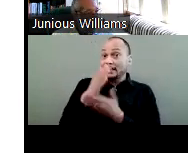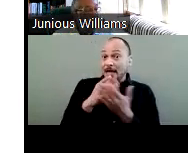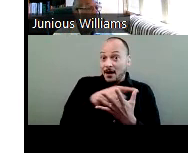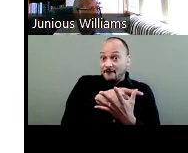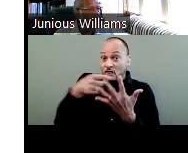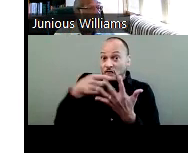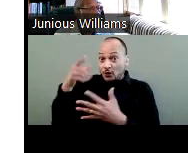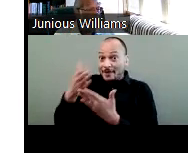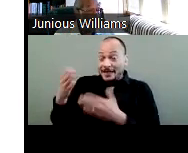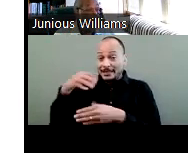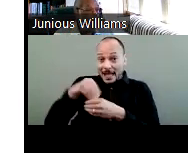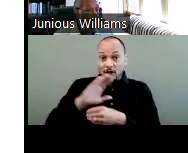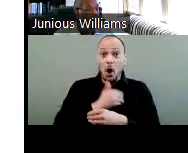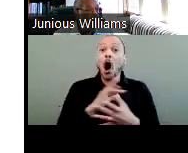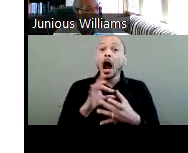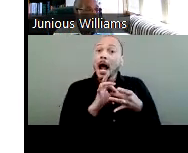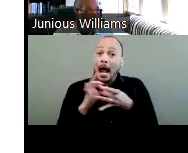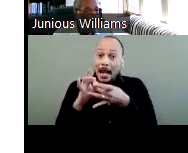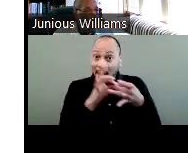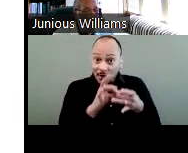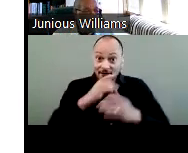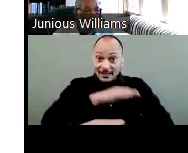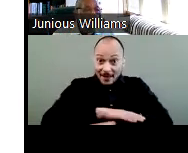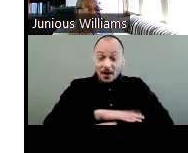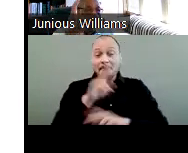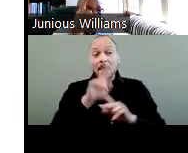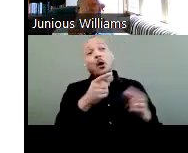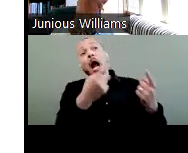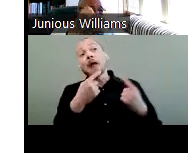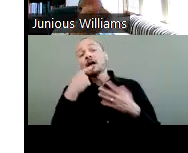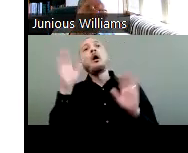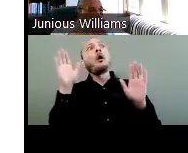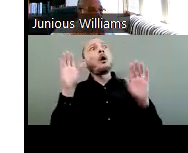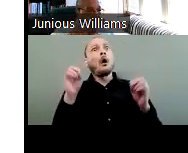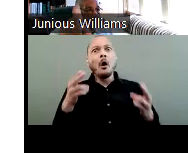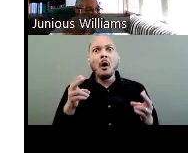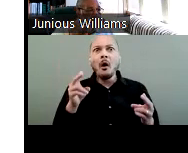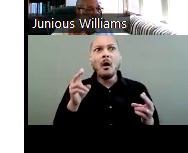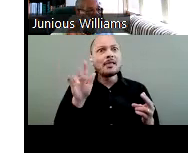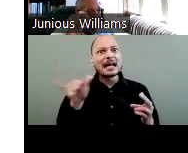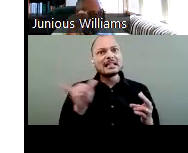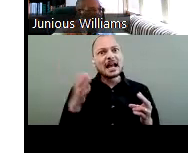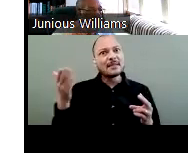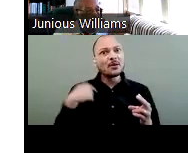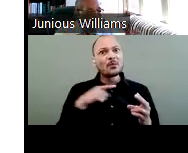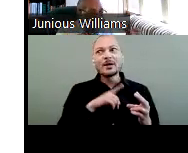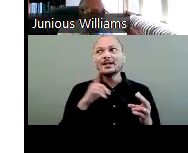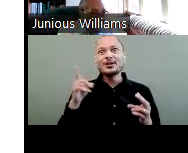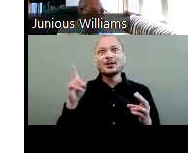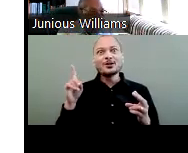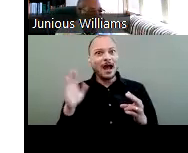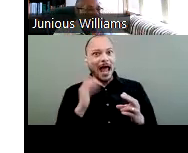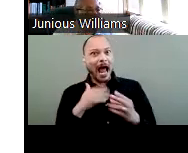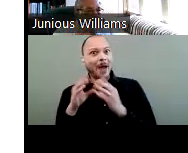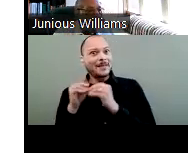things into our collaborative table? So people come in and say, oh, that's the same thing that we do at our meeting in